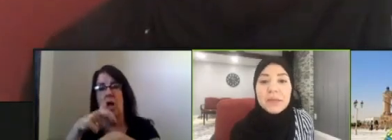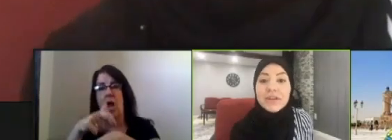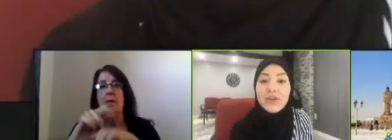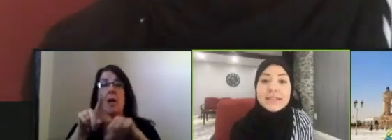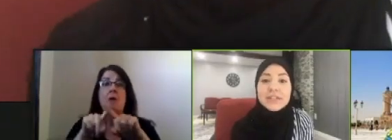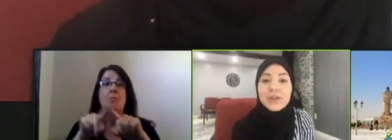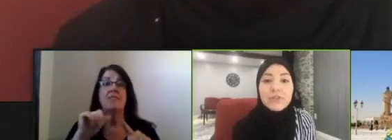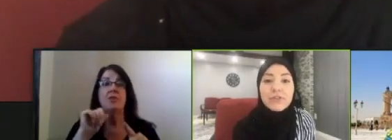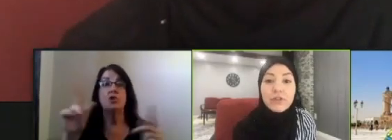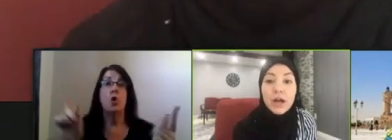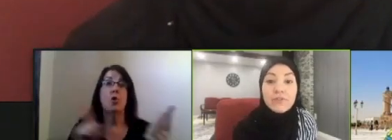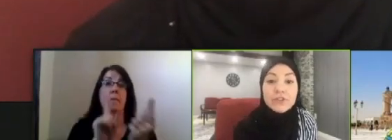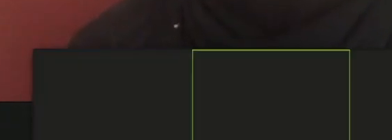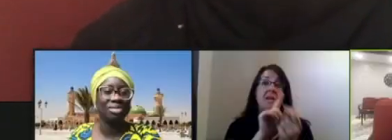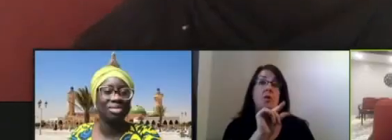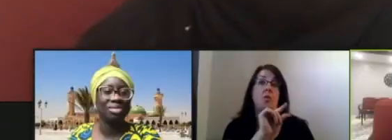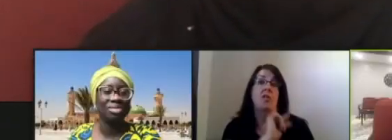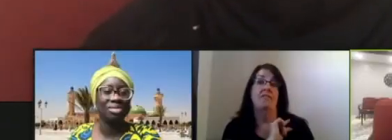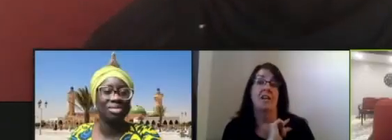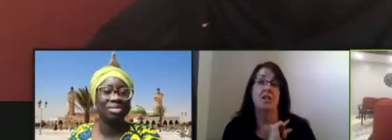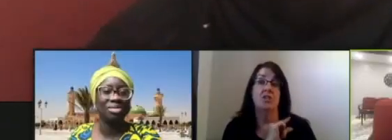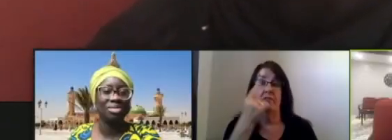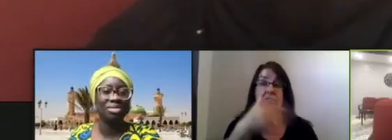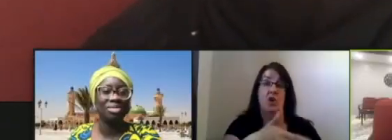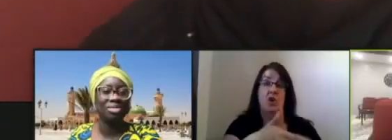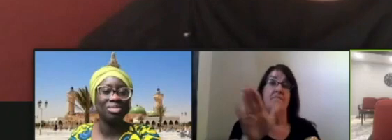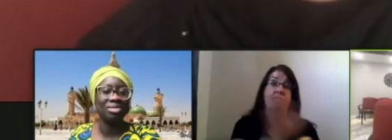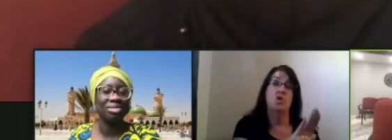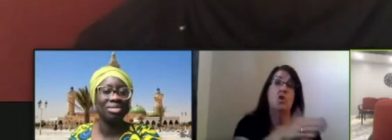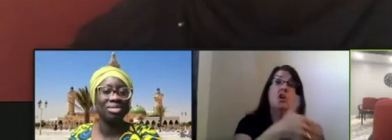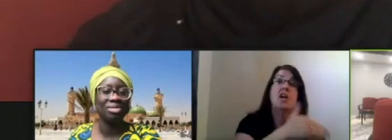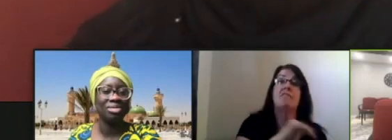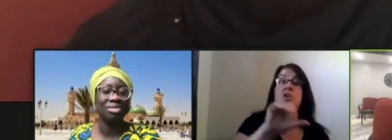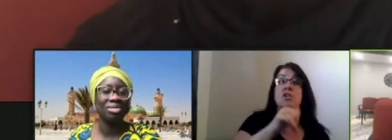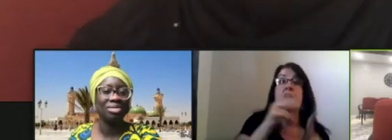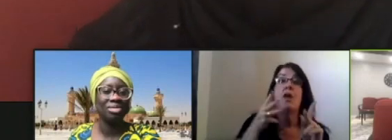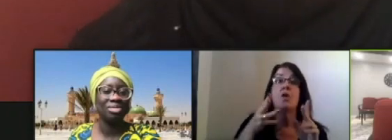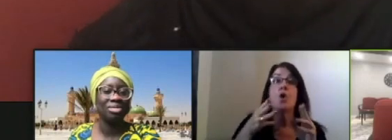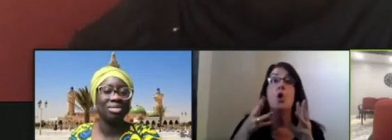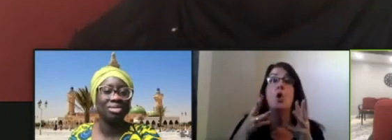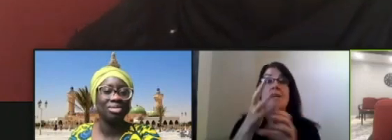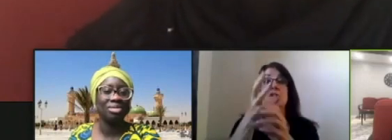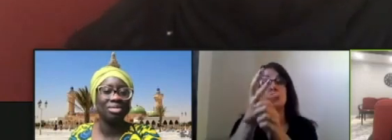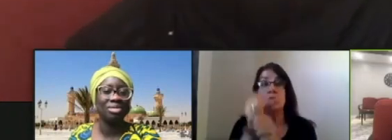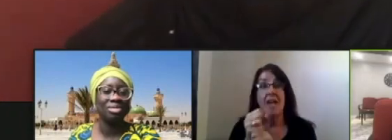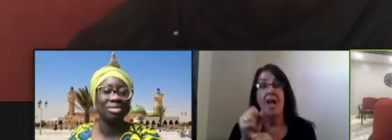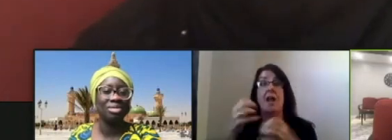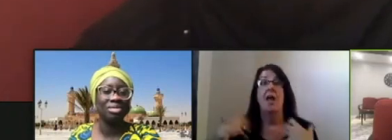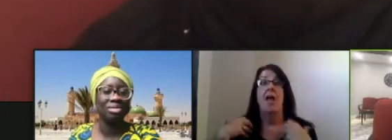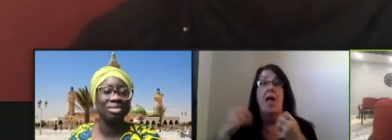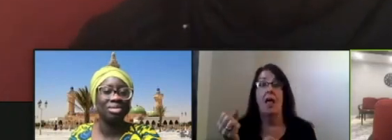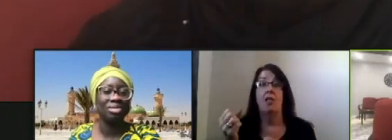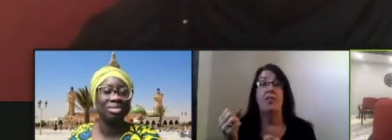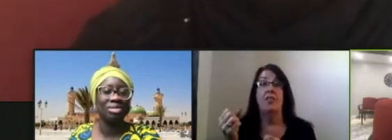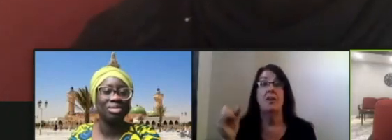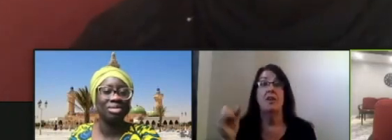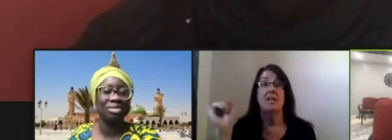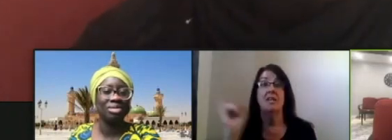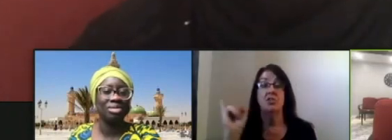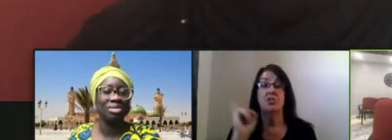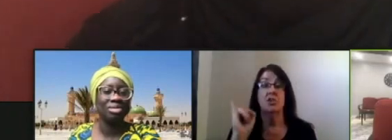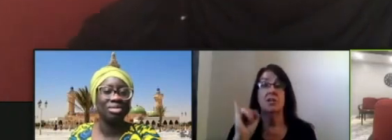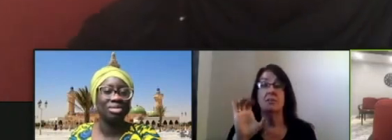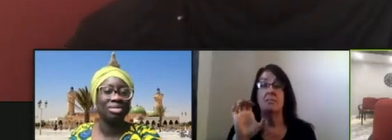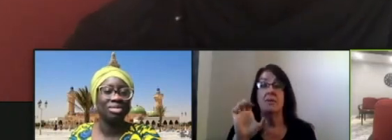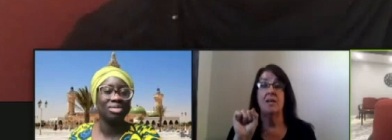not meet the criteria for full coverage Medicaid, there are still other ways for you to access healthcare coverage. And one of those ways is through the ESO Medicaid